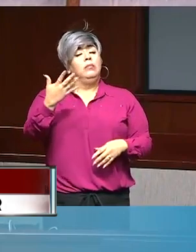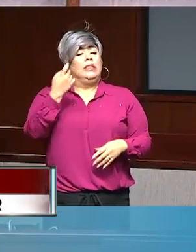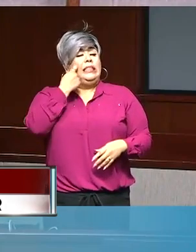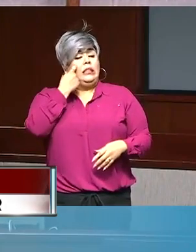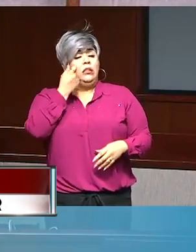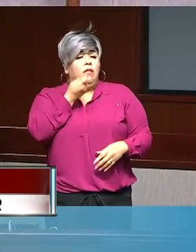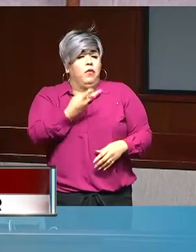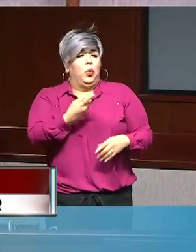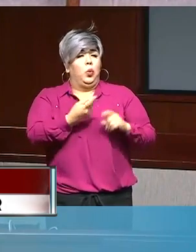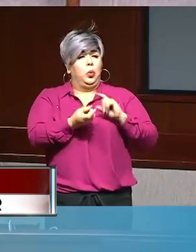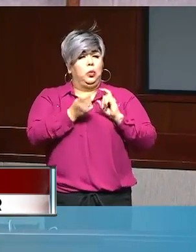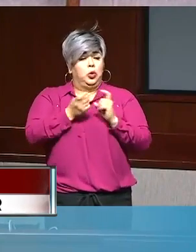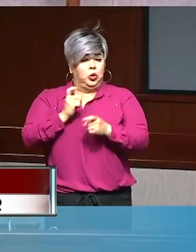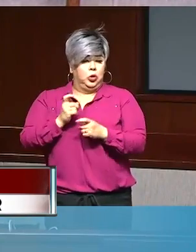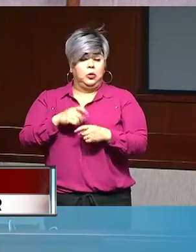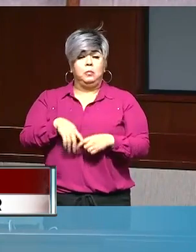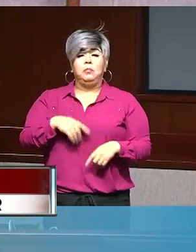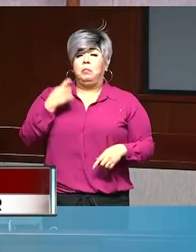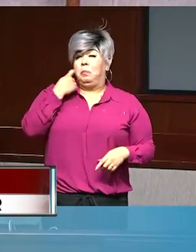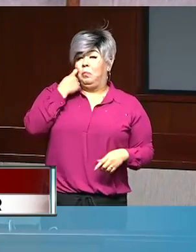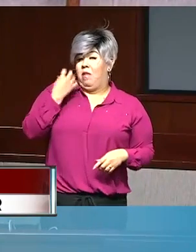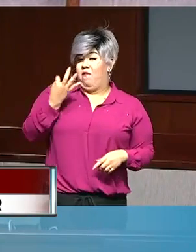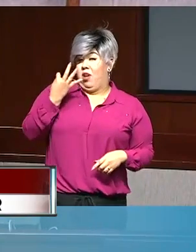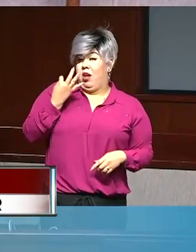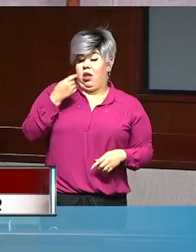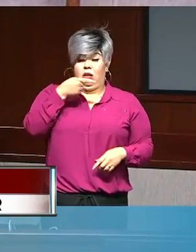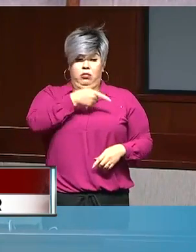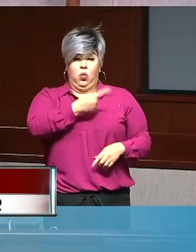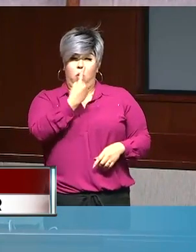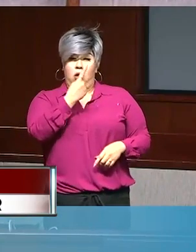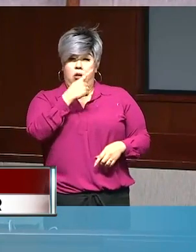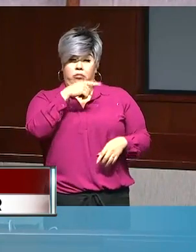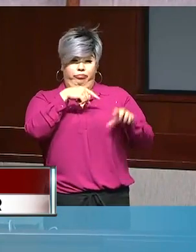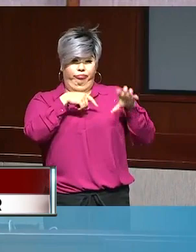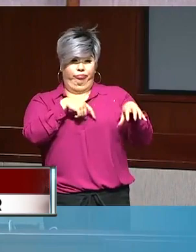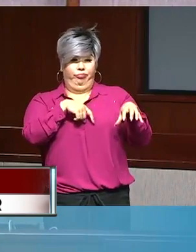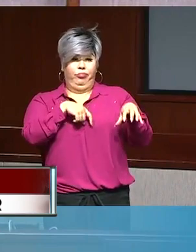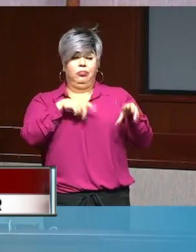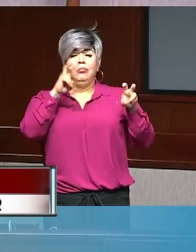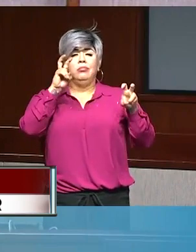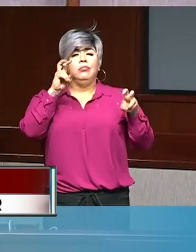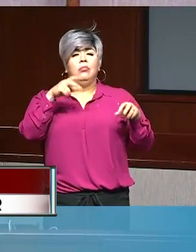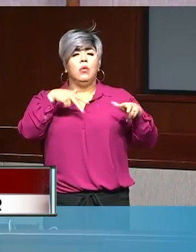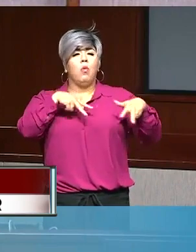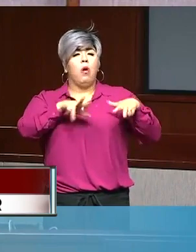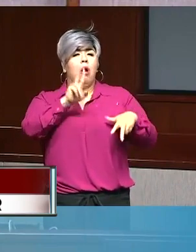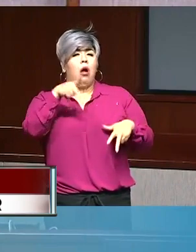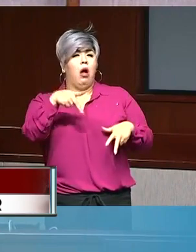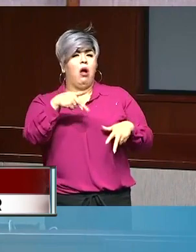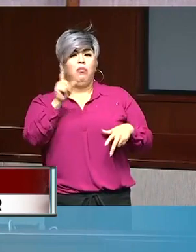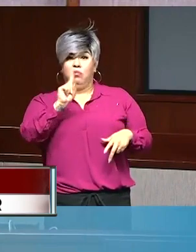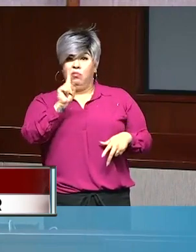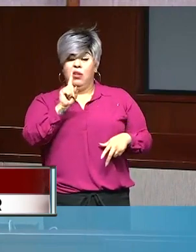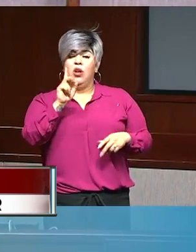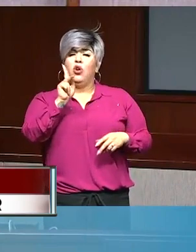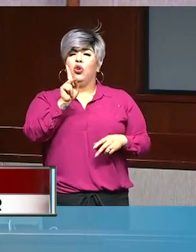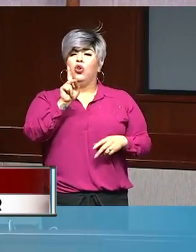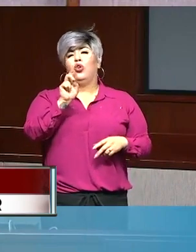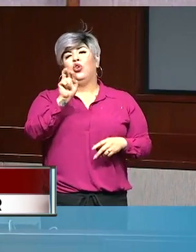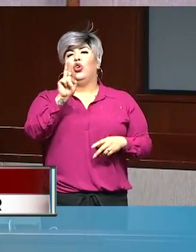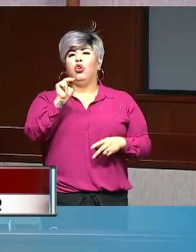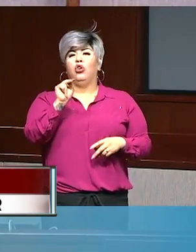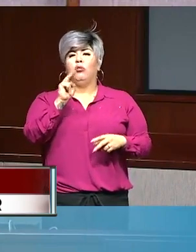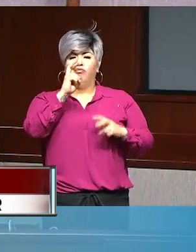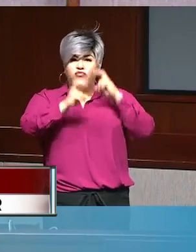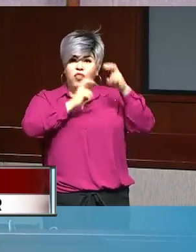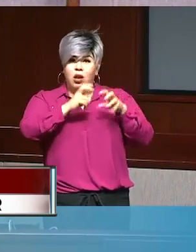days. So on Friday, we closed down the walk-up site at the Kern County Fairgrounds, and that site has now